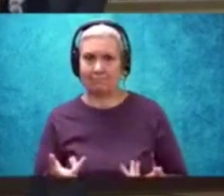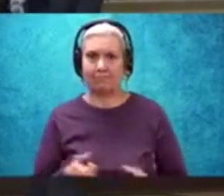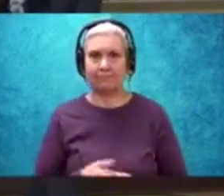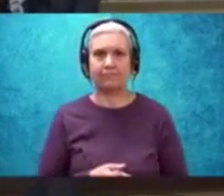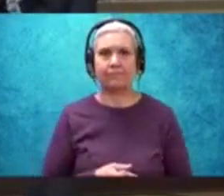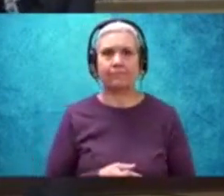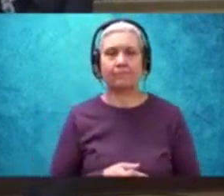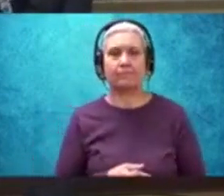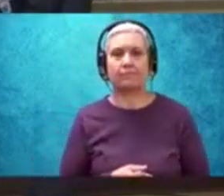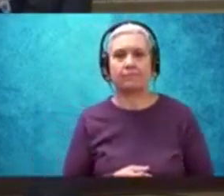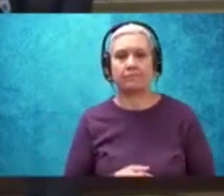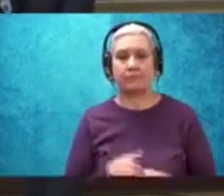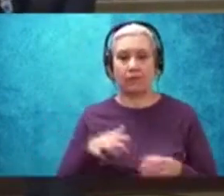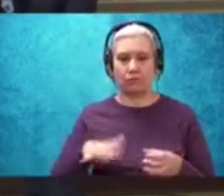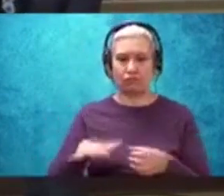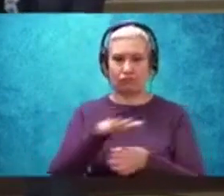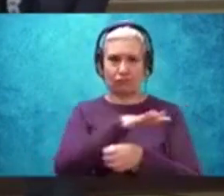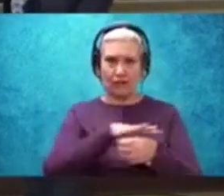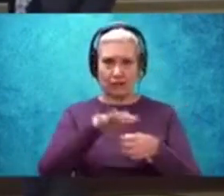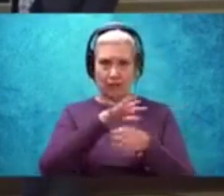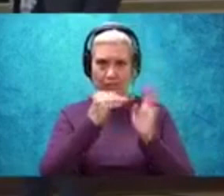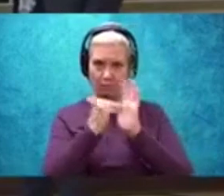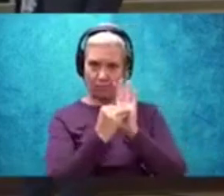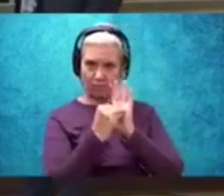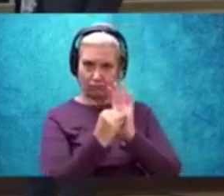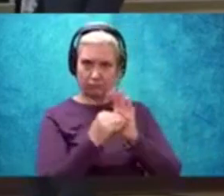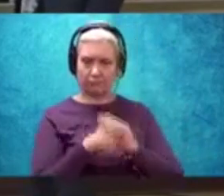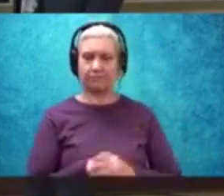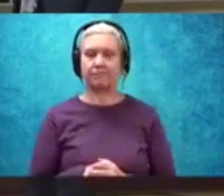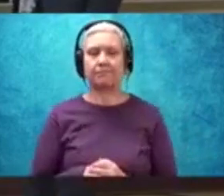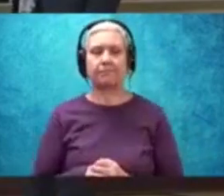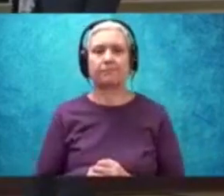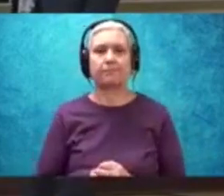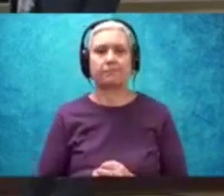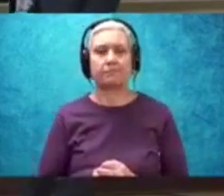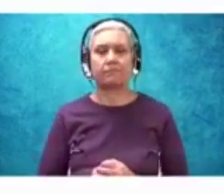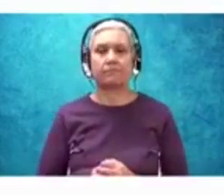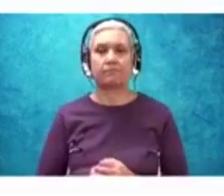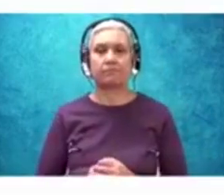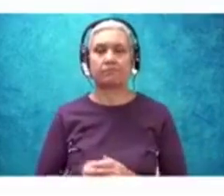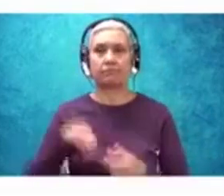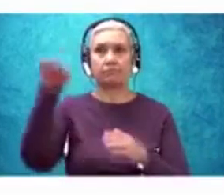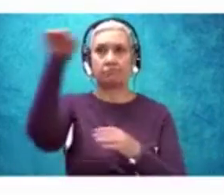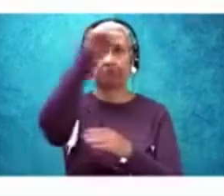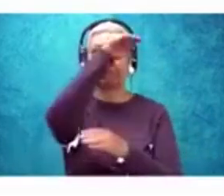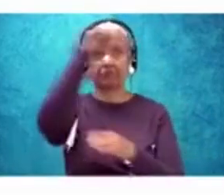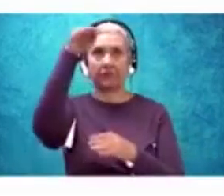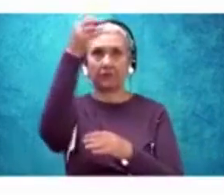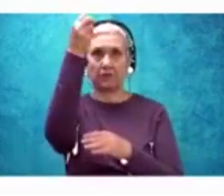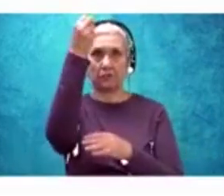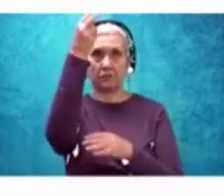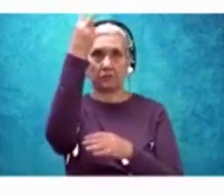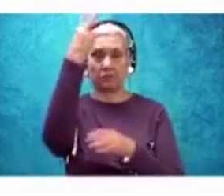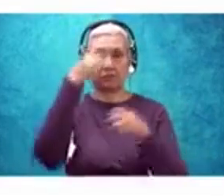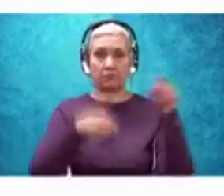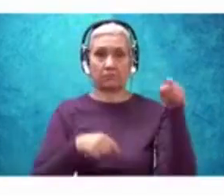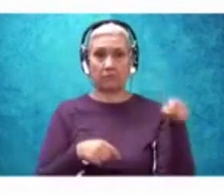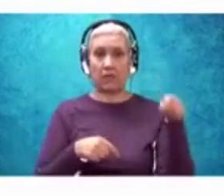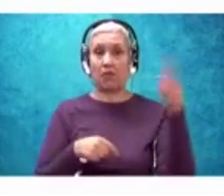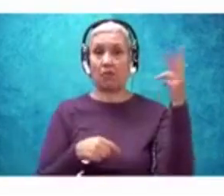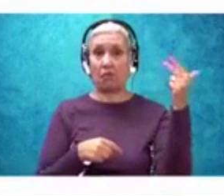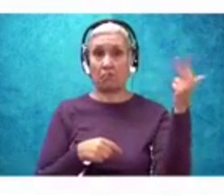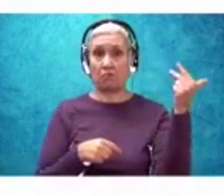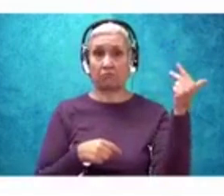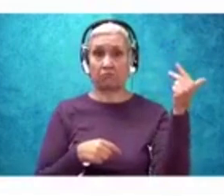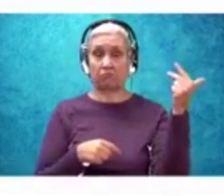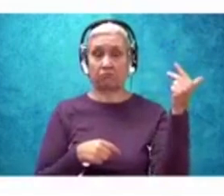And again, we're going to rely on this area model. So if I've got on the top this value of 12 and on the left-hand side the value of 13,